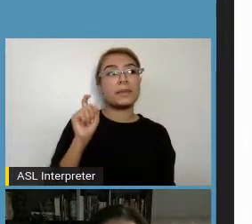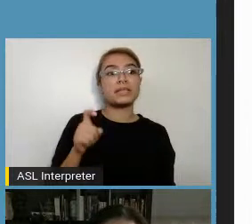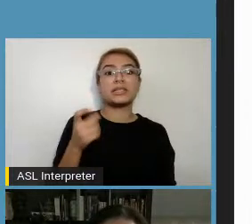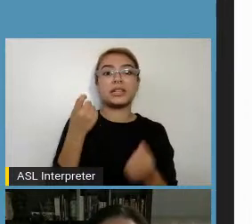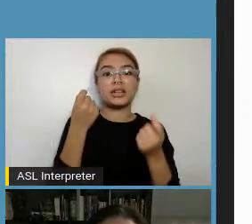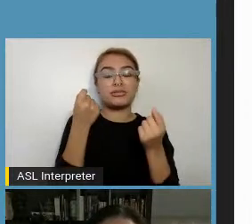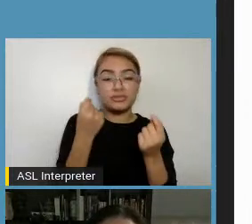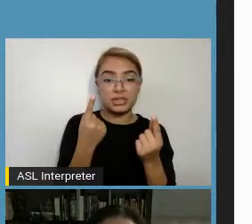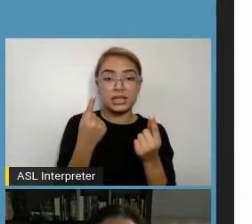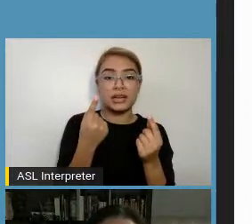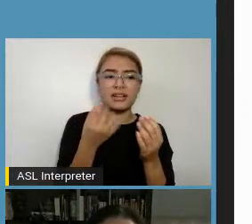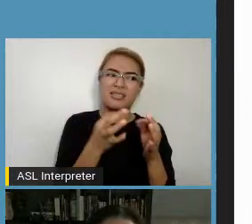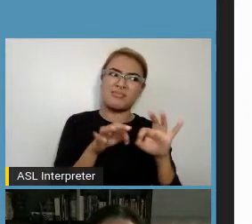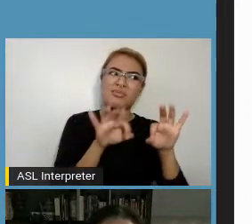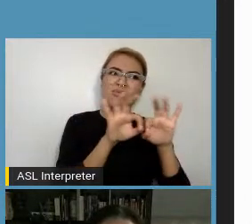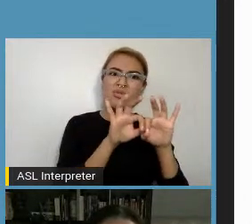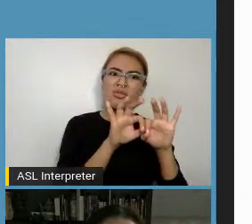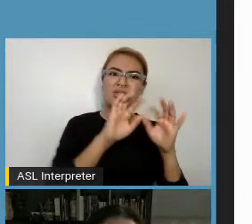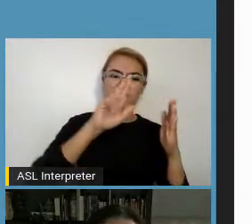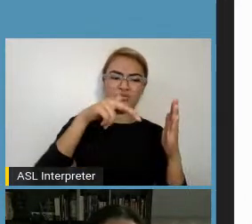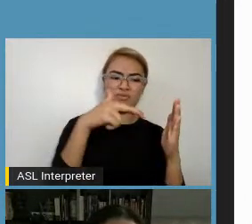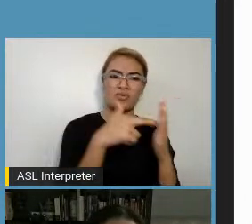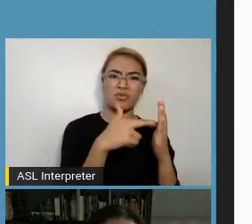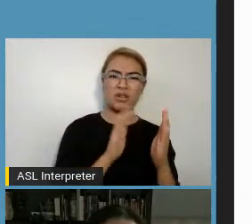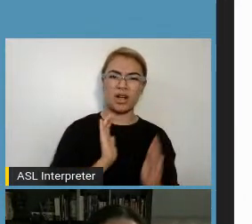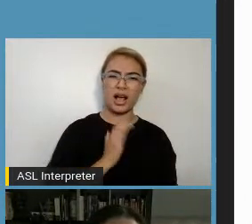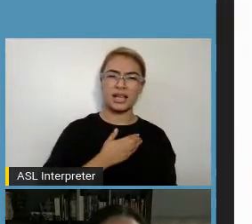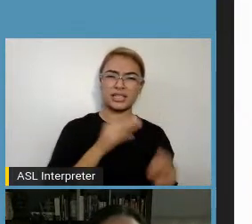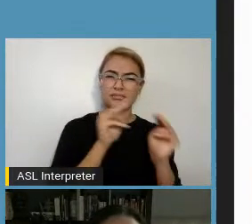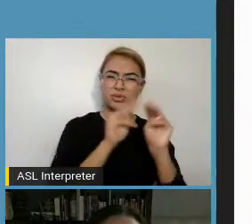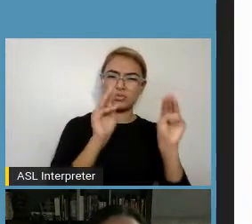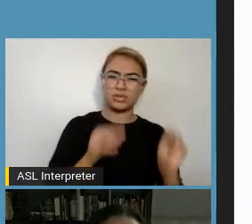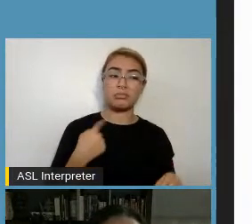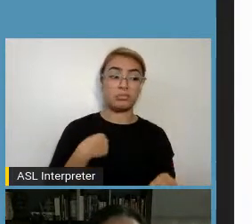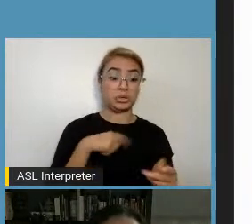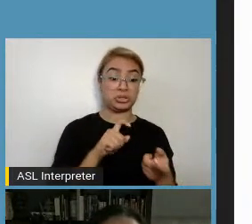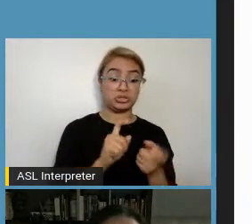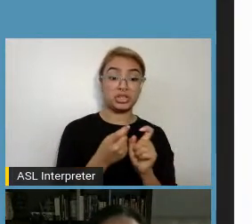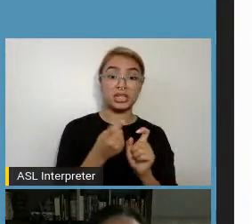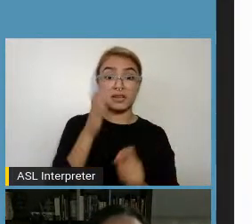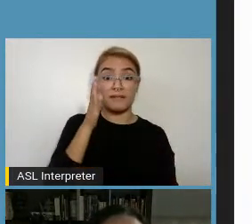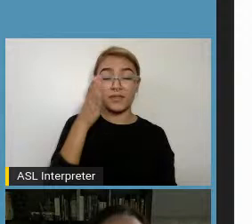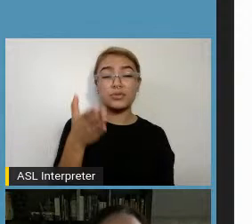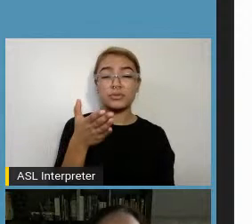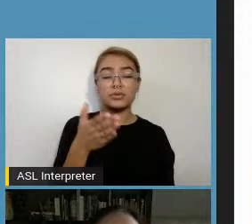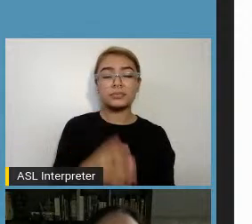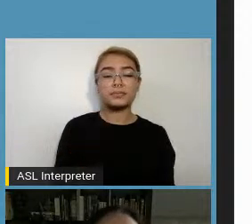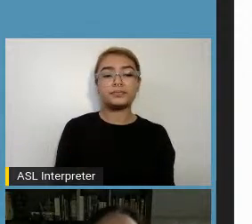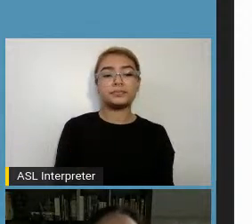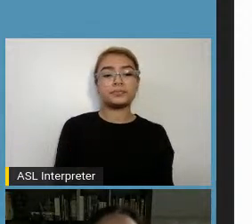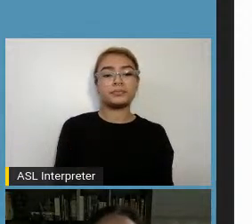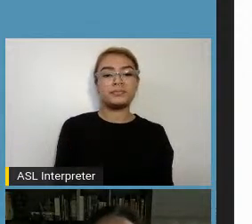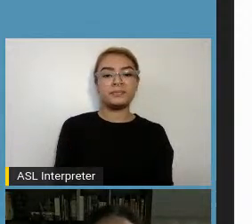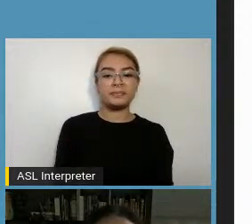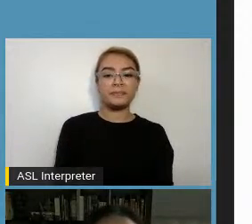and vital our role is in shaping the future right now with that.